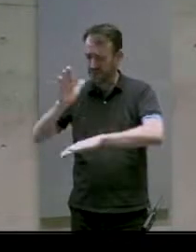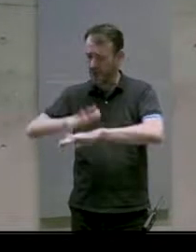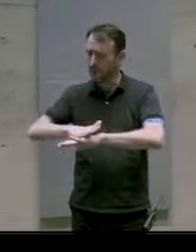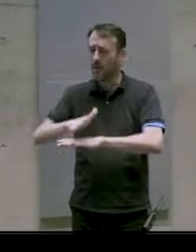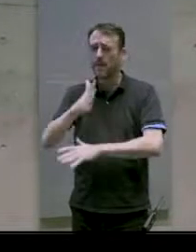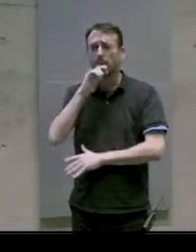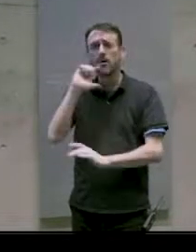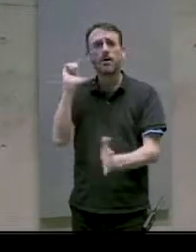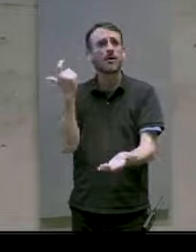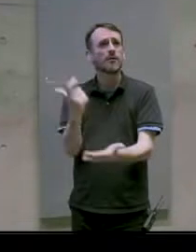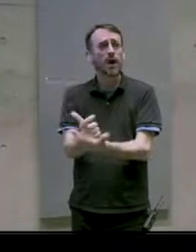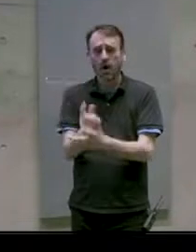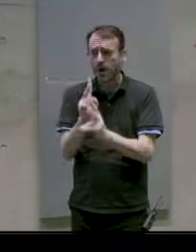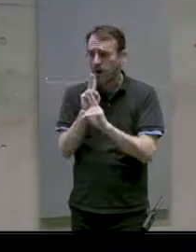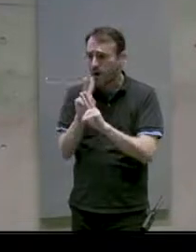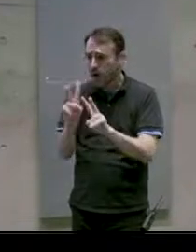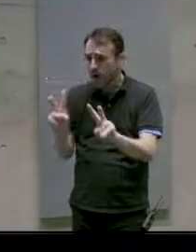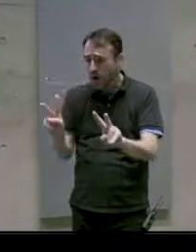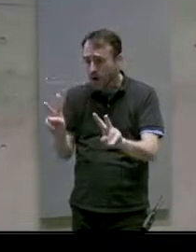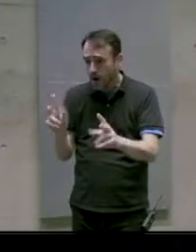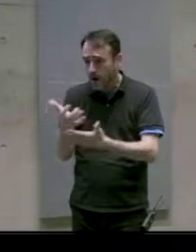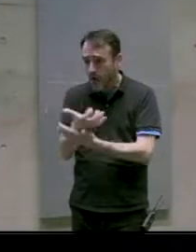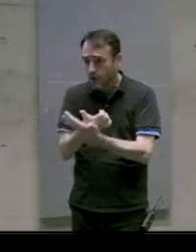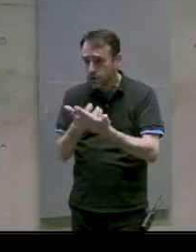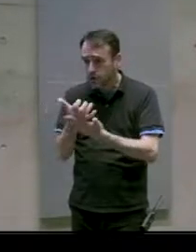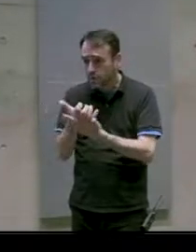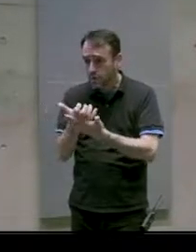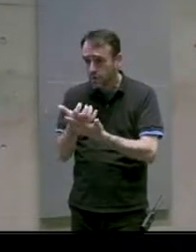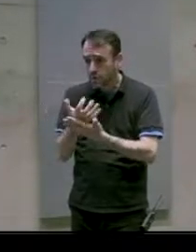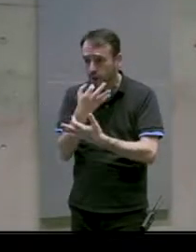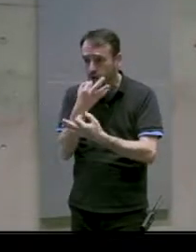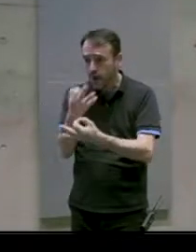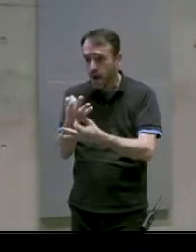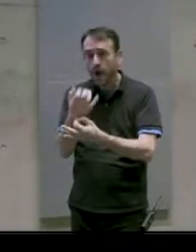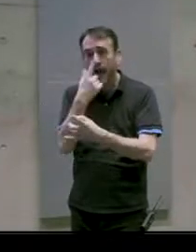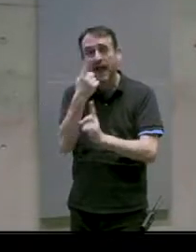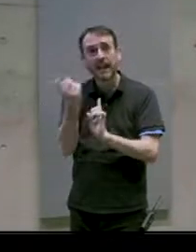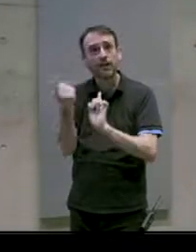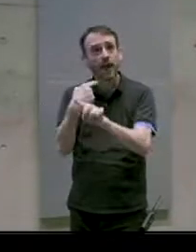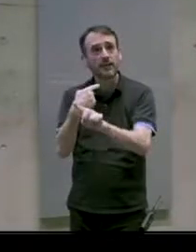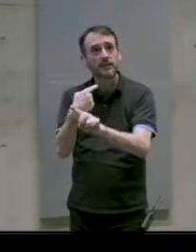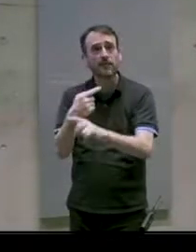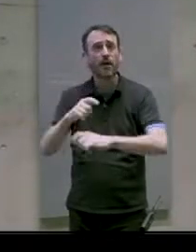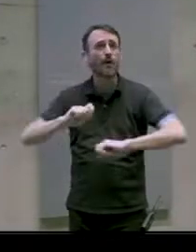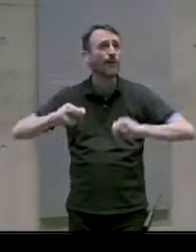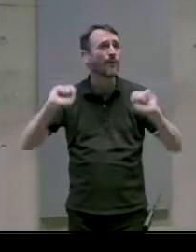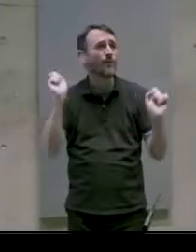it looks like a real cartoon, but you interact with it. How cool is that?